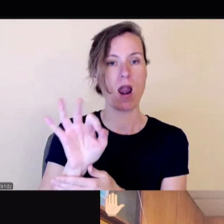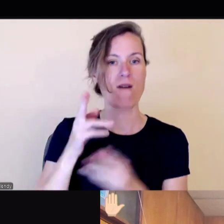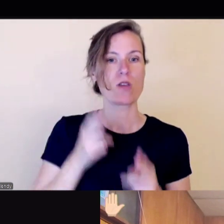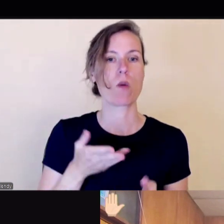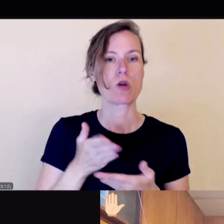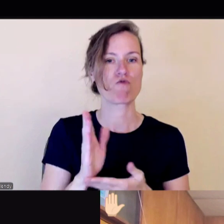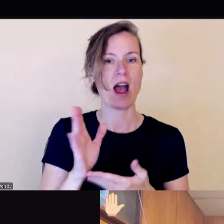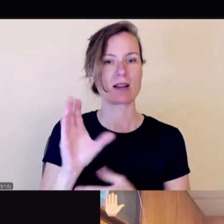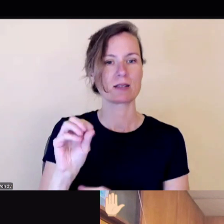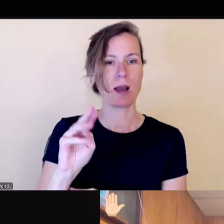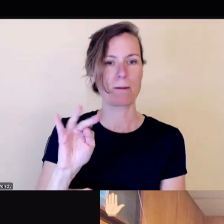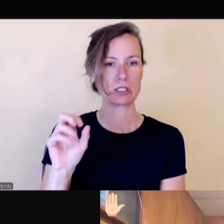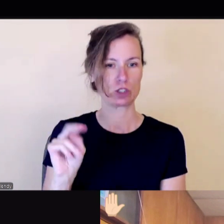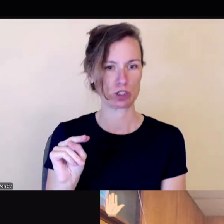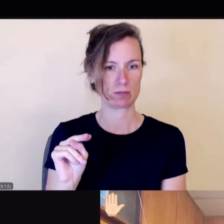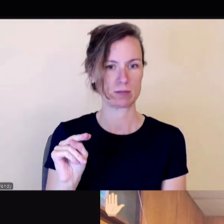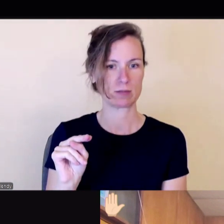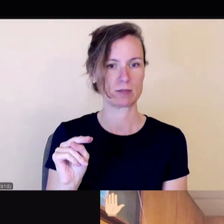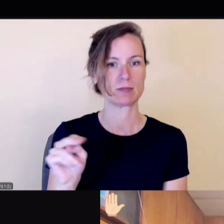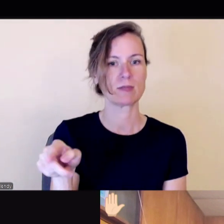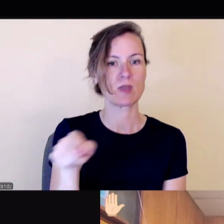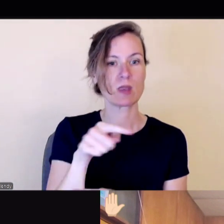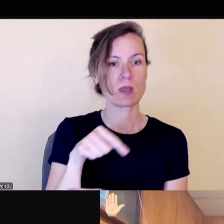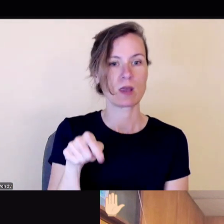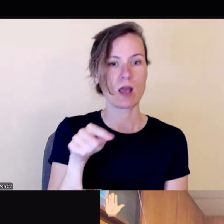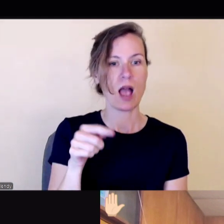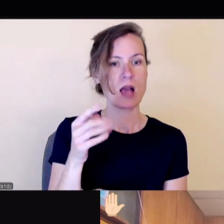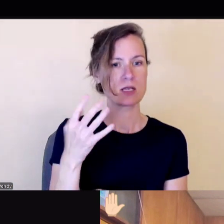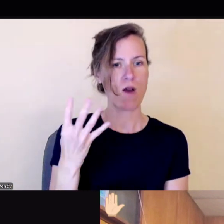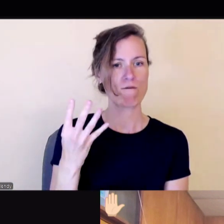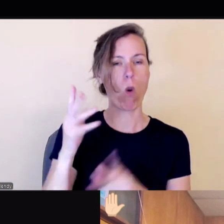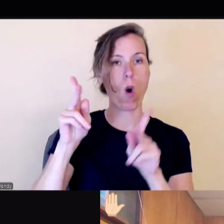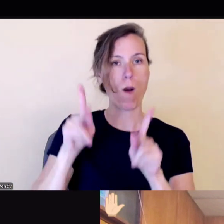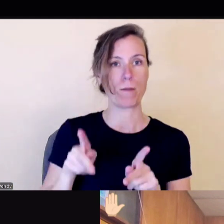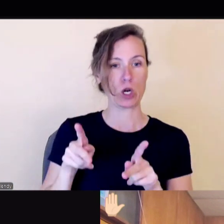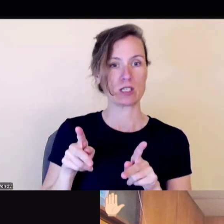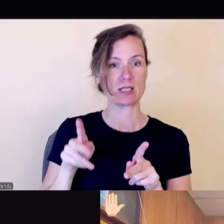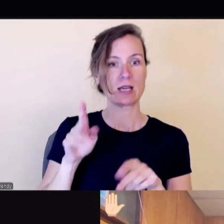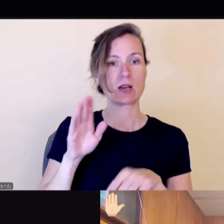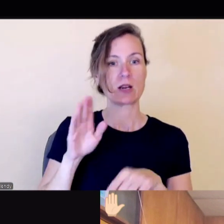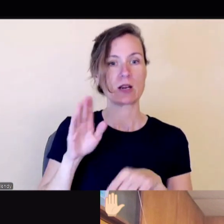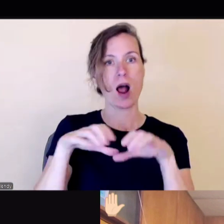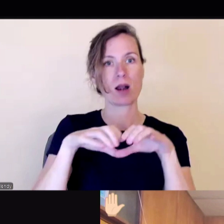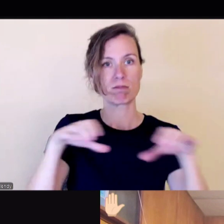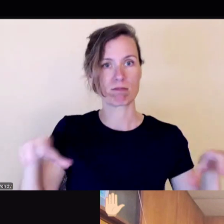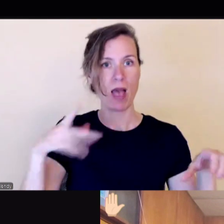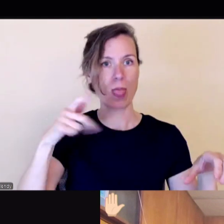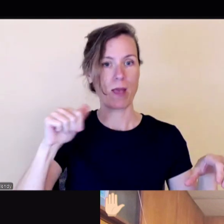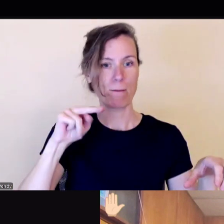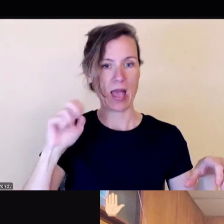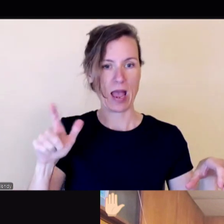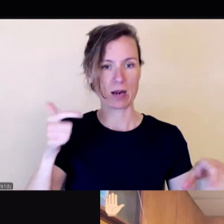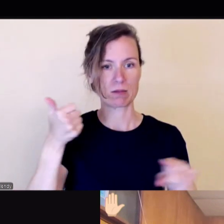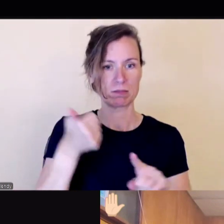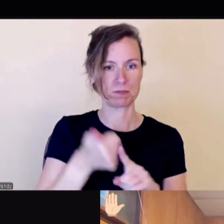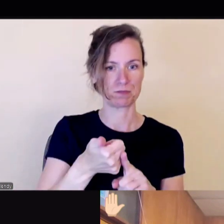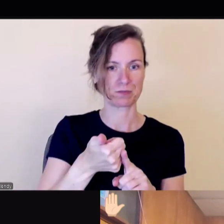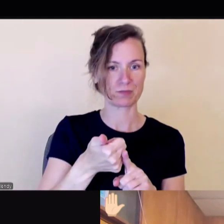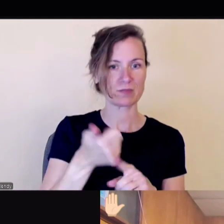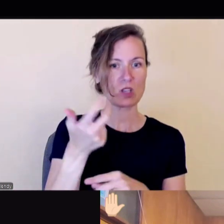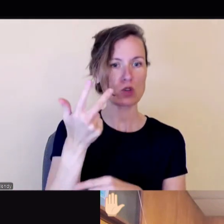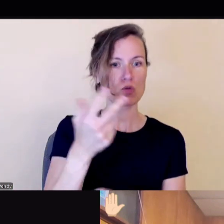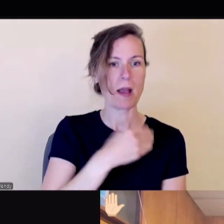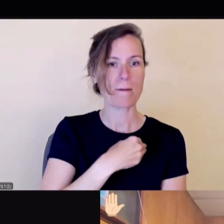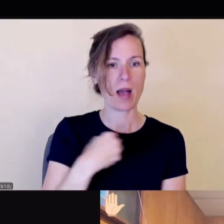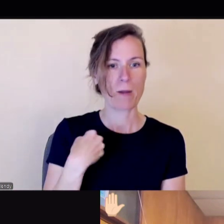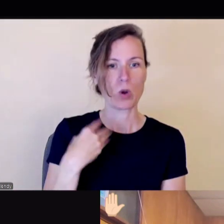hearing, usually about, I don't want to be quoted, but I'm going to say it but roughly 3 months out from the date of the letter of determination.